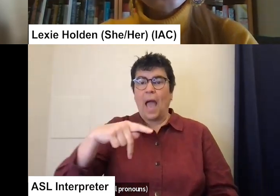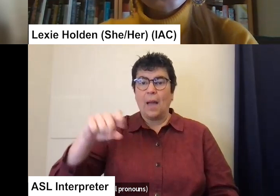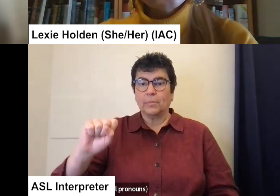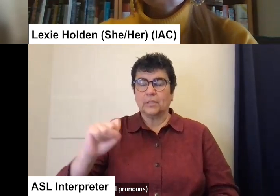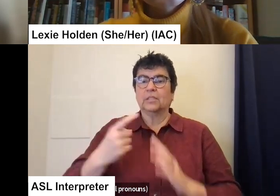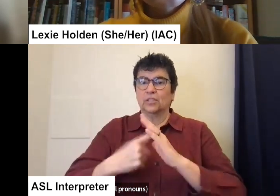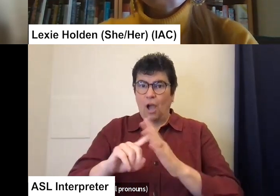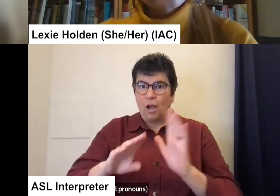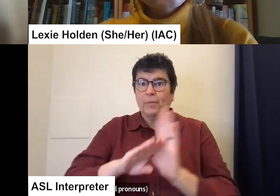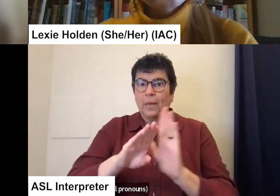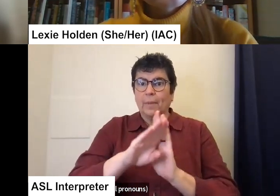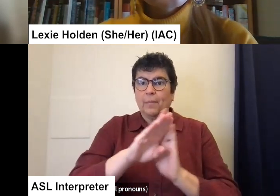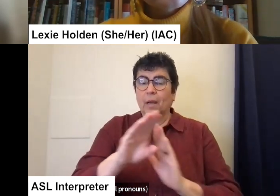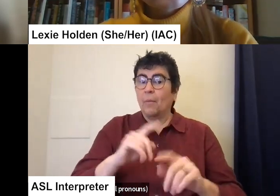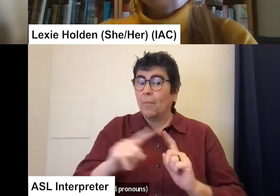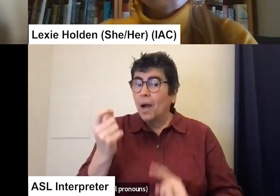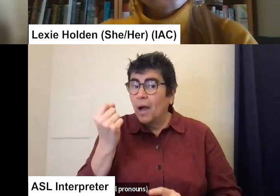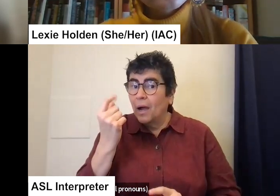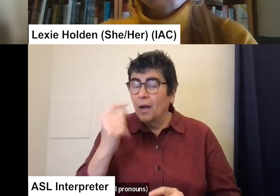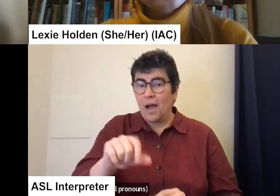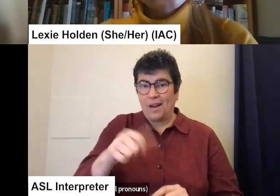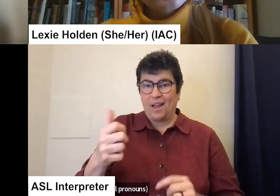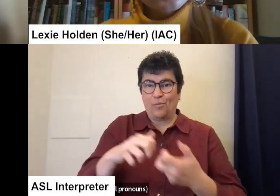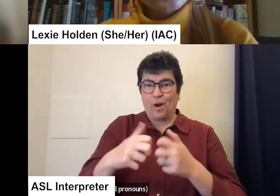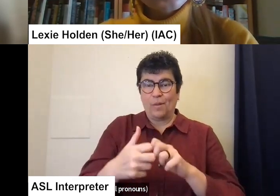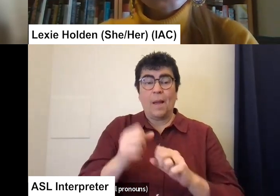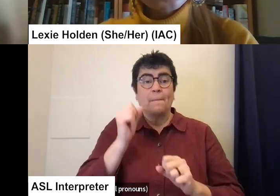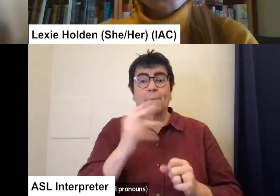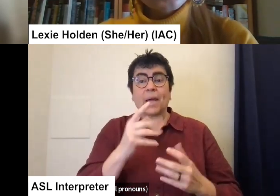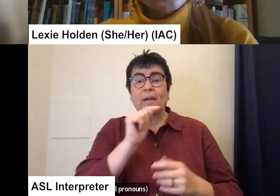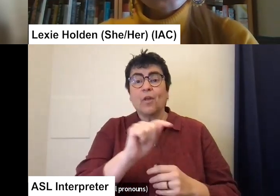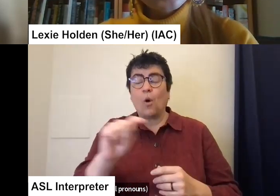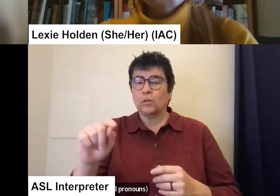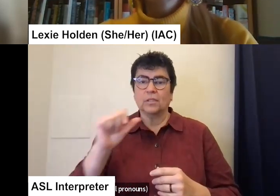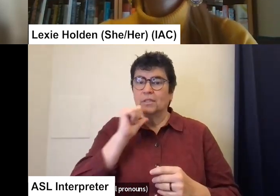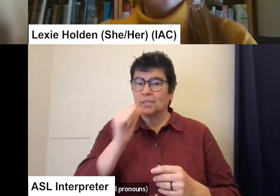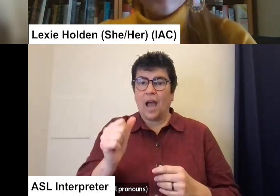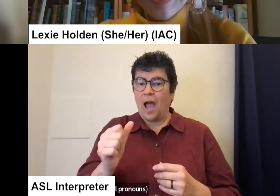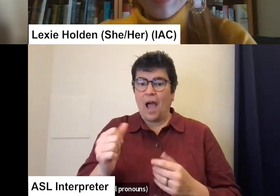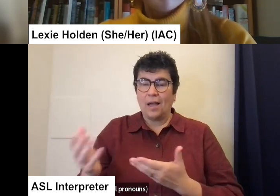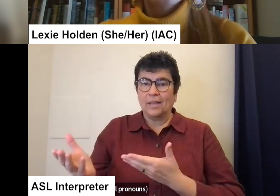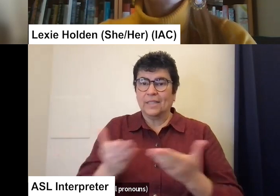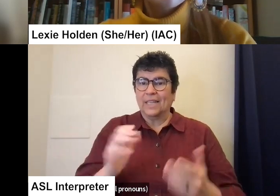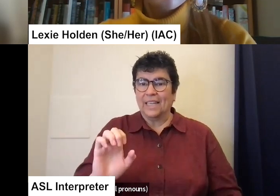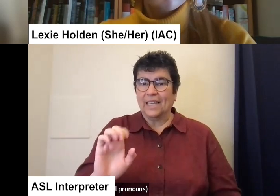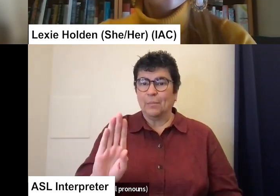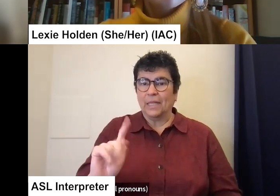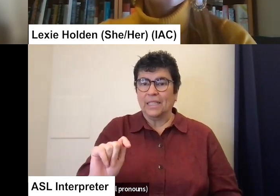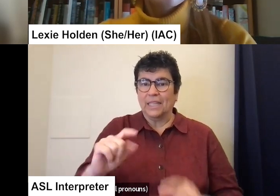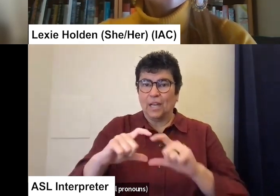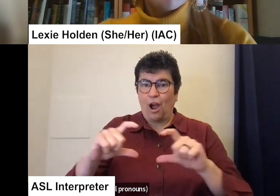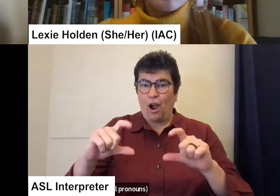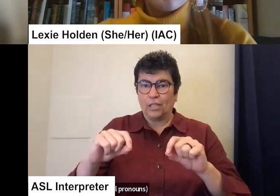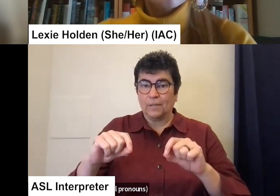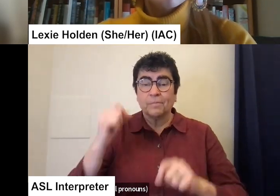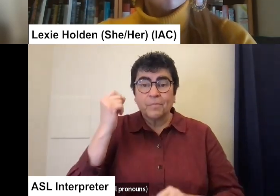pick up. But now there's another issue. A lot of them were not taking EBT cards. So folks